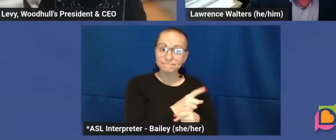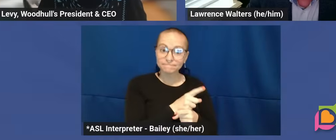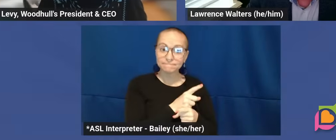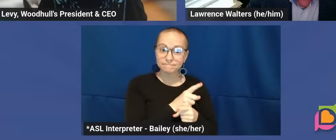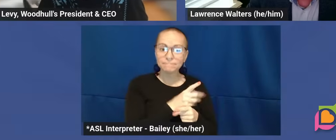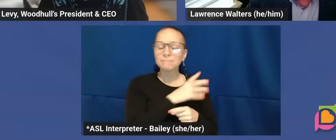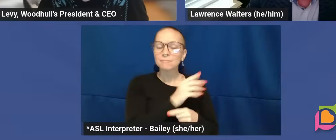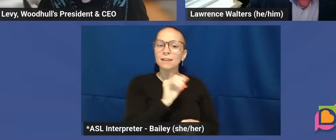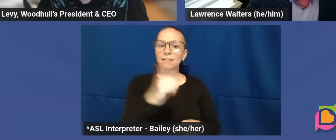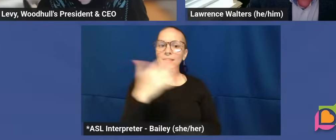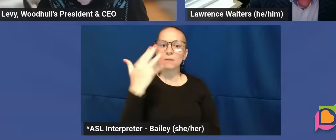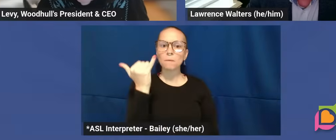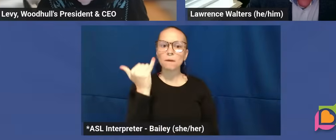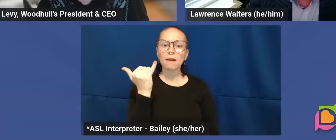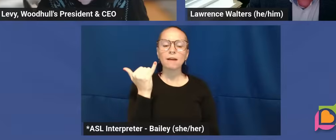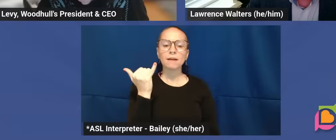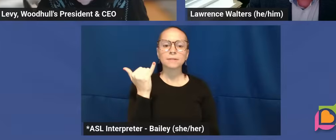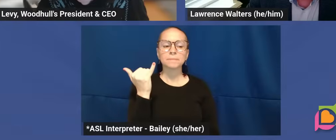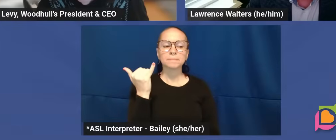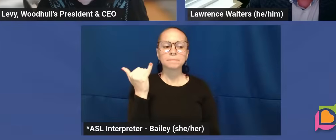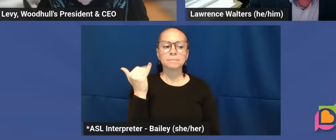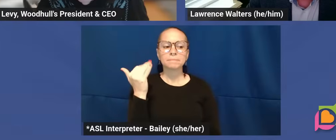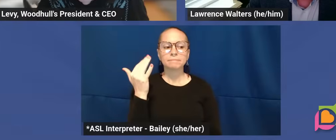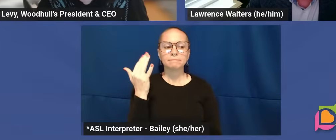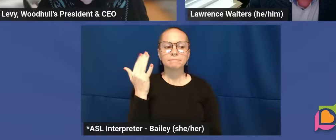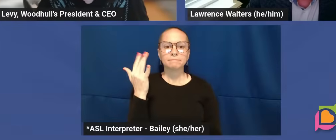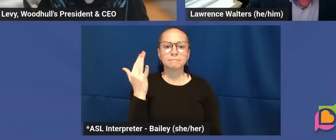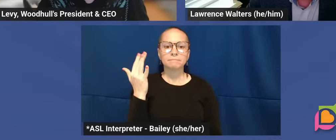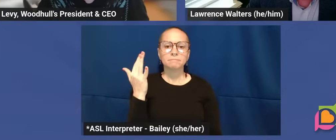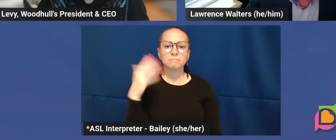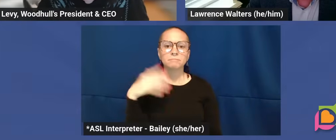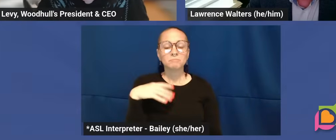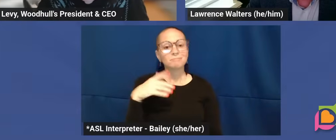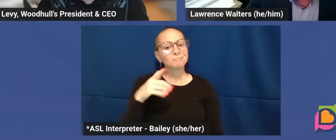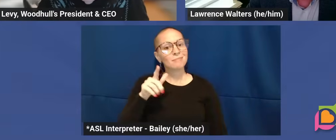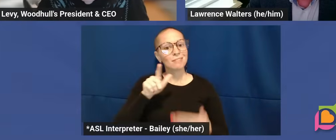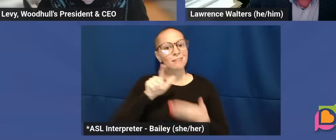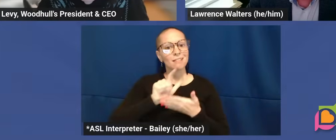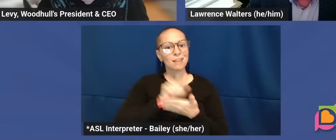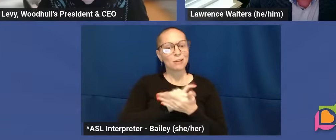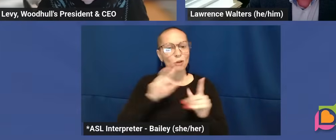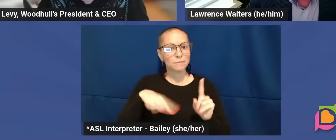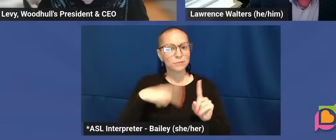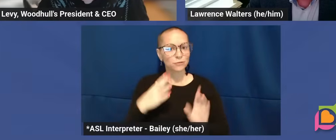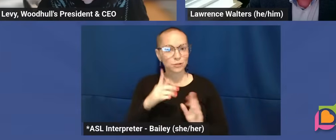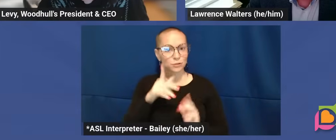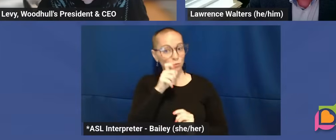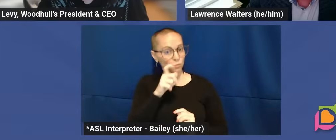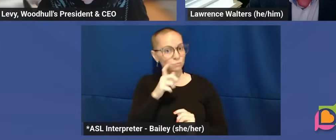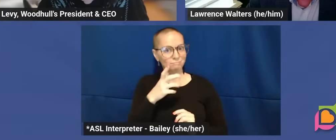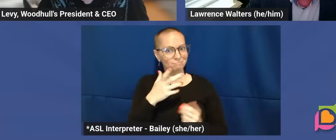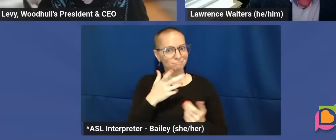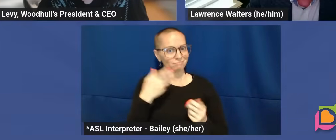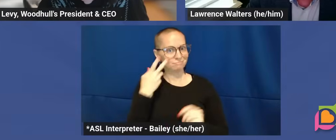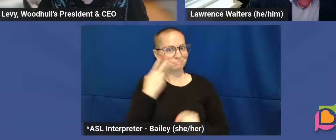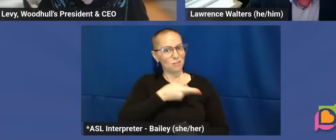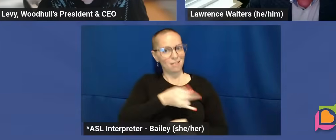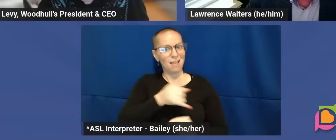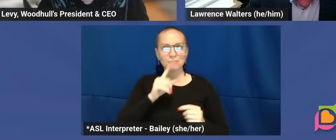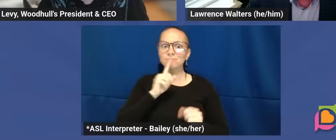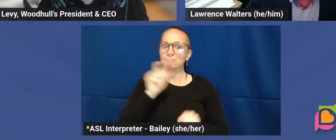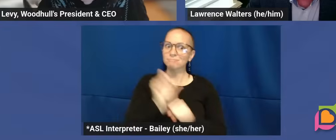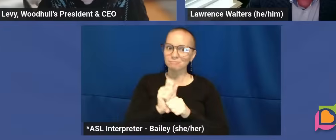And that's why the legal observers that looked at this, largely predicted that those cases